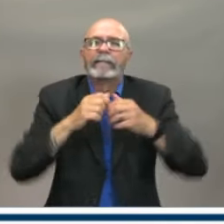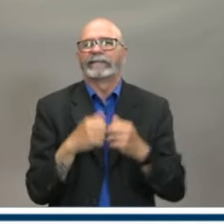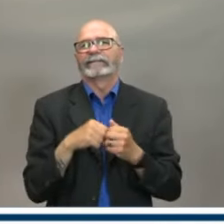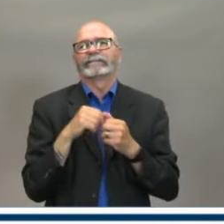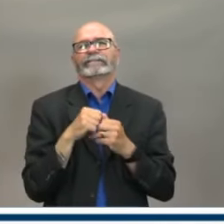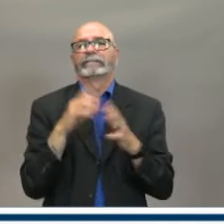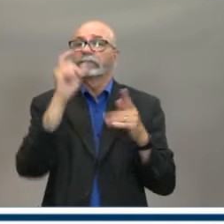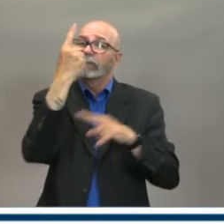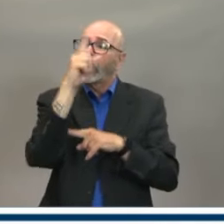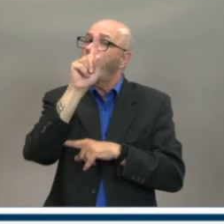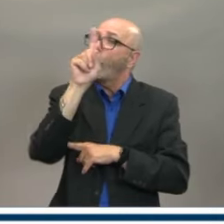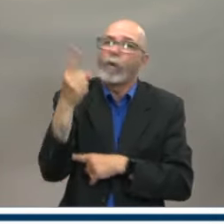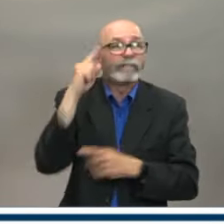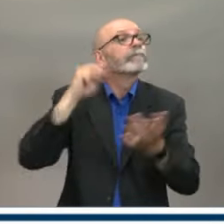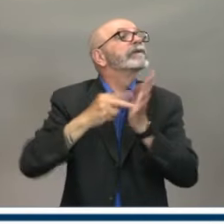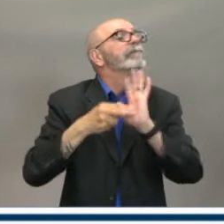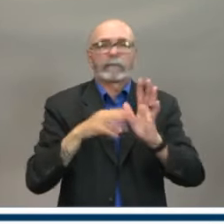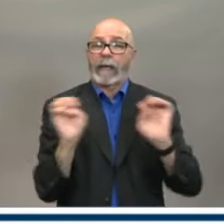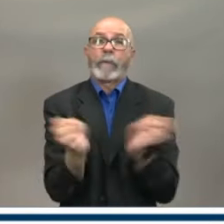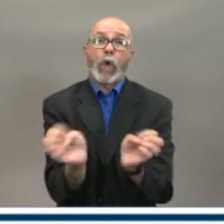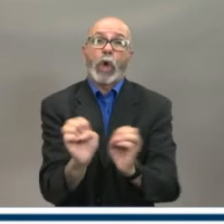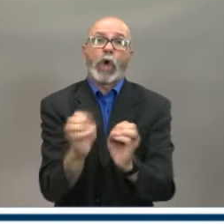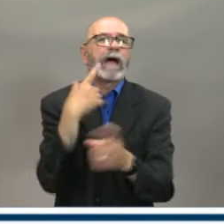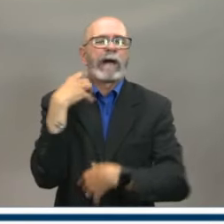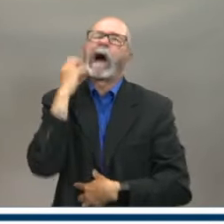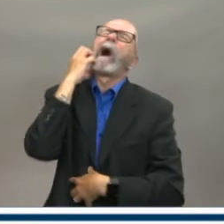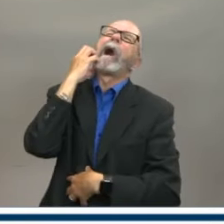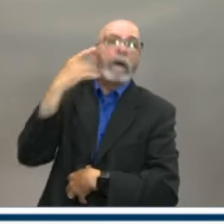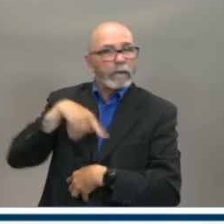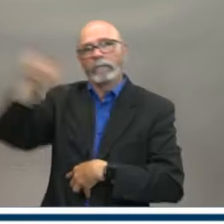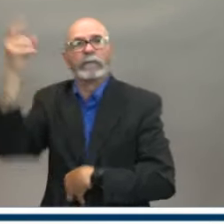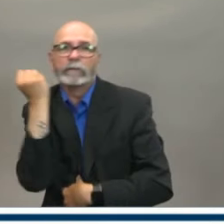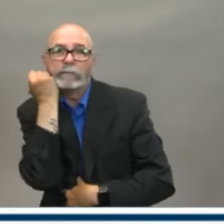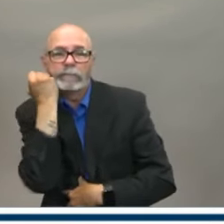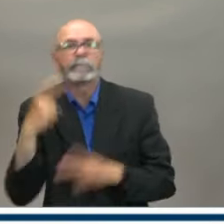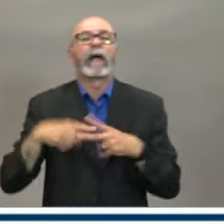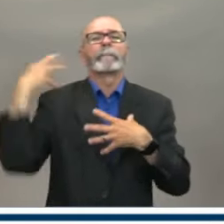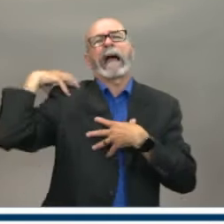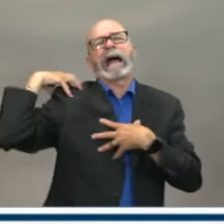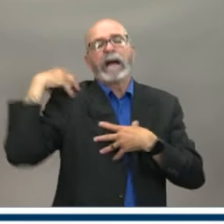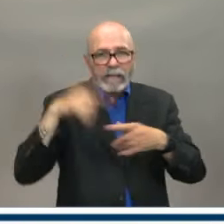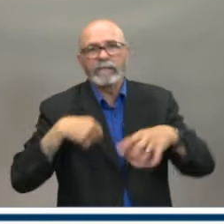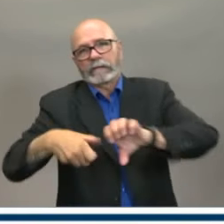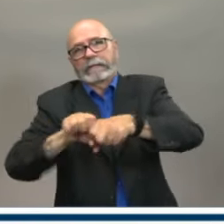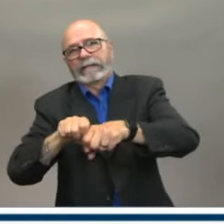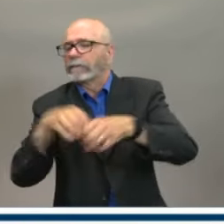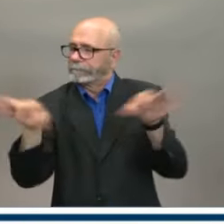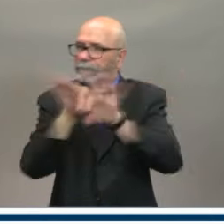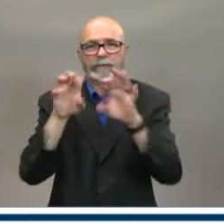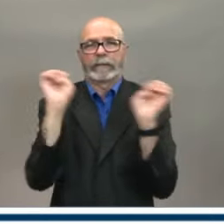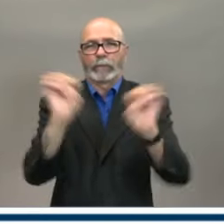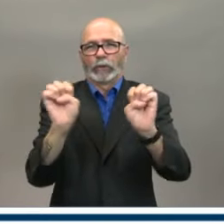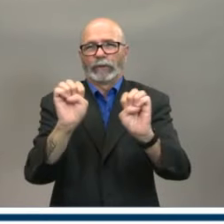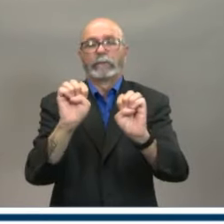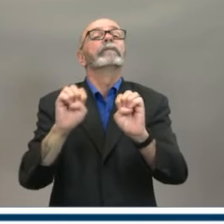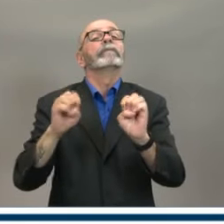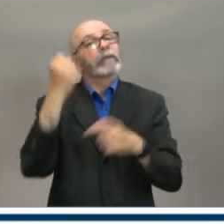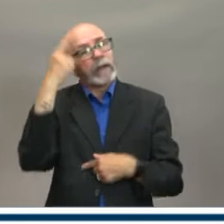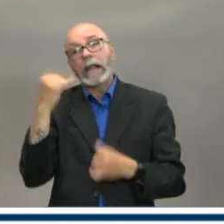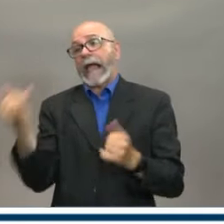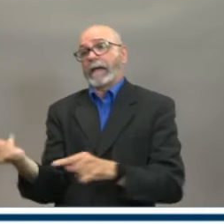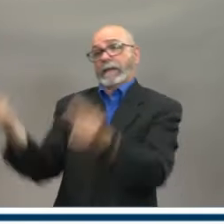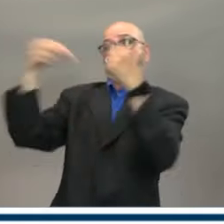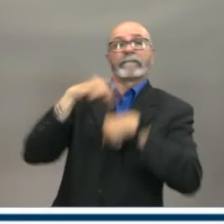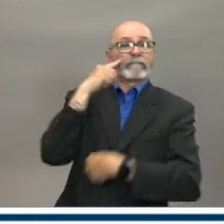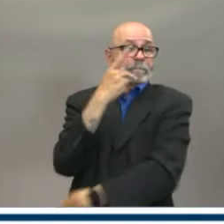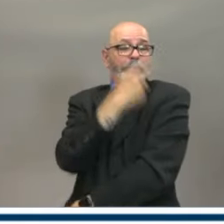care unless they could, in terms of face-to-face care, and the only other care they could provide was virtual